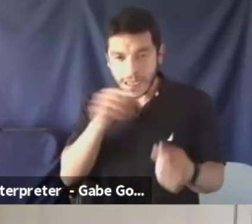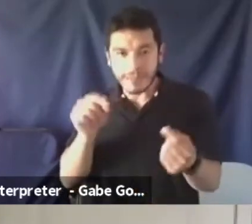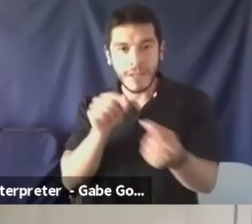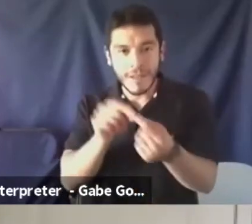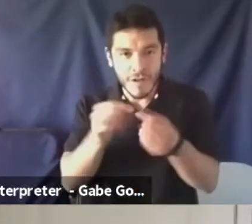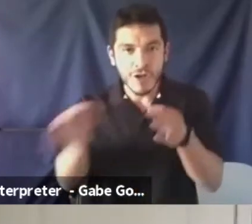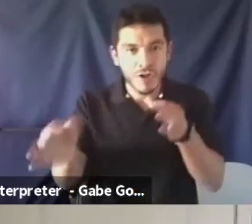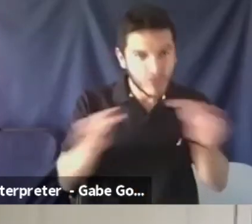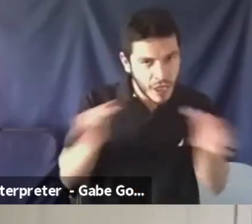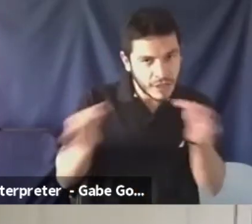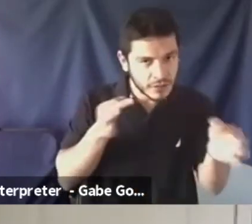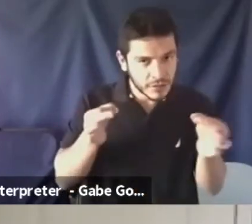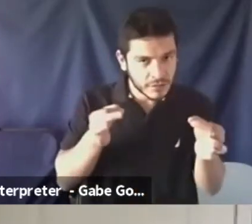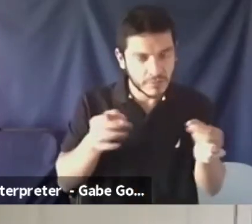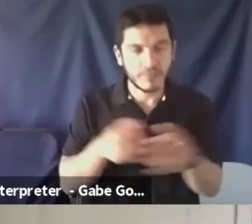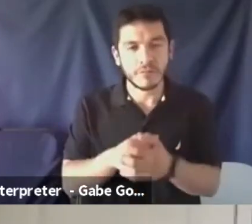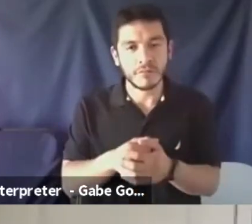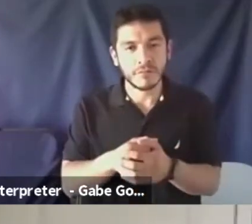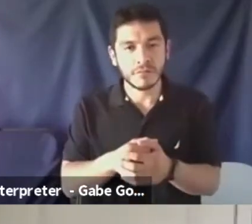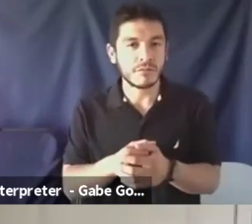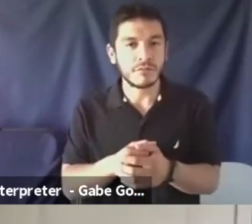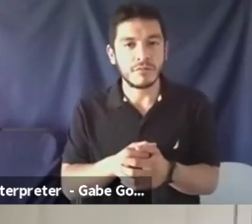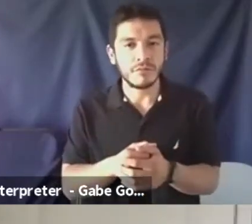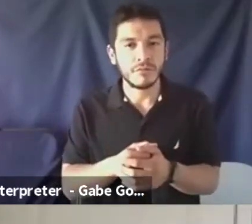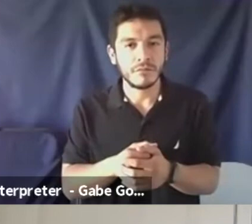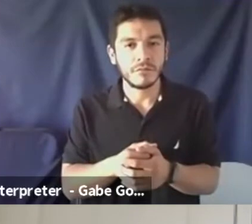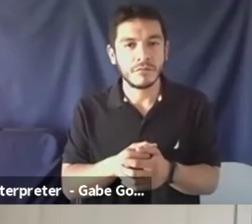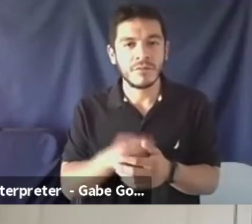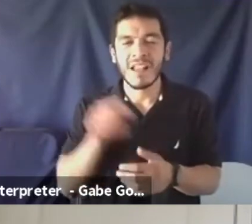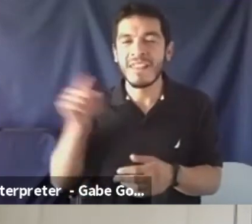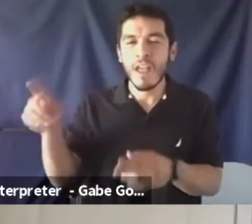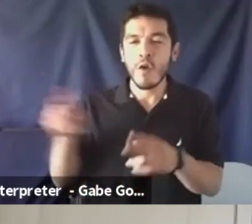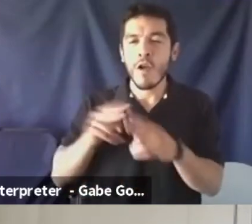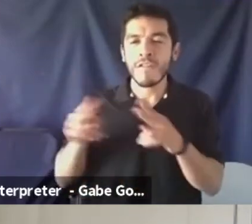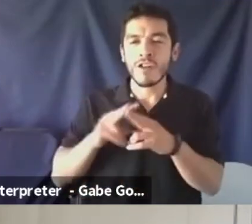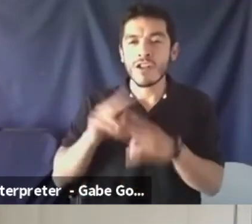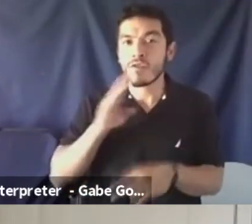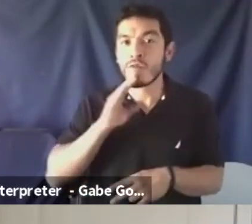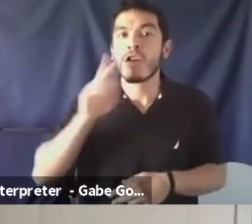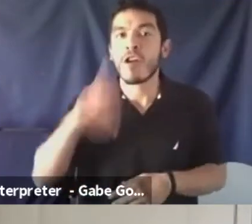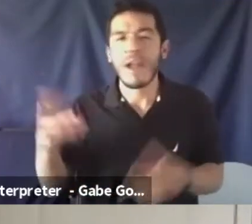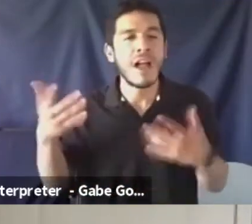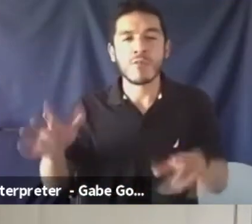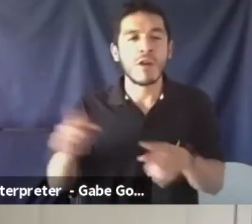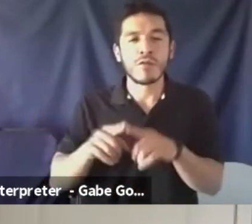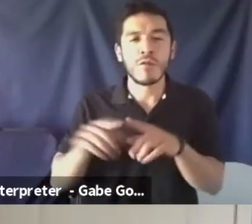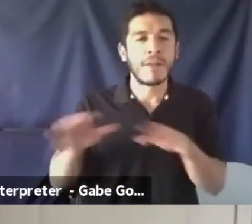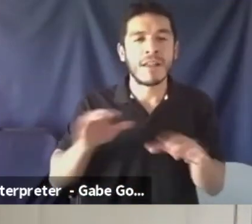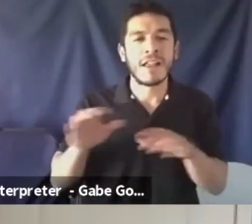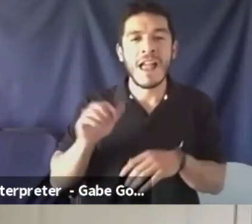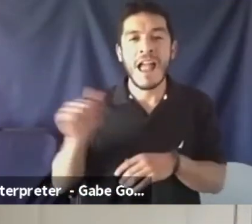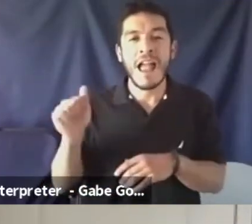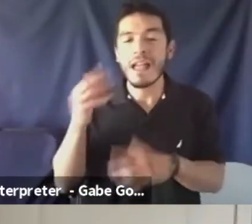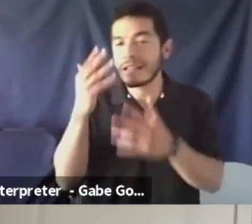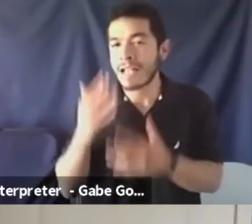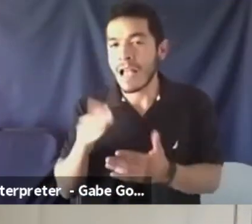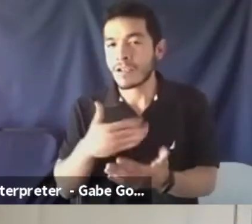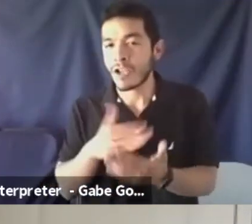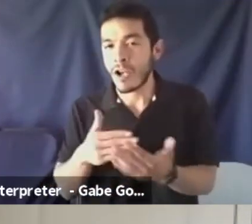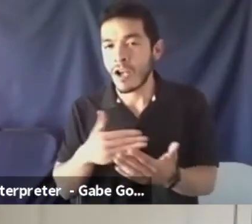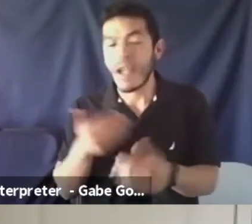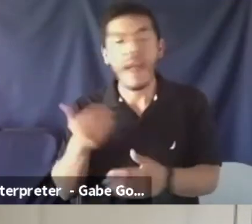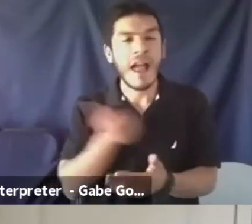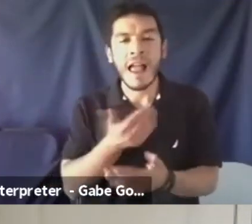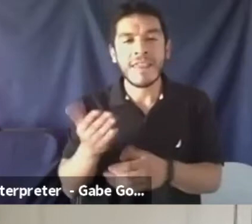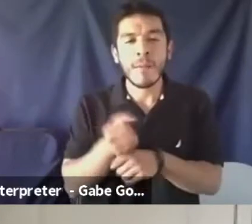know, they were very vocal about, they did not want it to be a sad song, you know, anything to make you